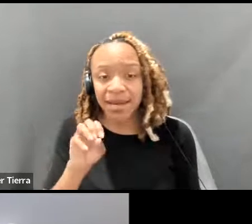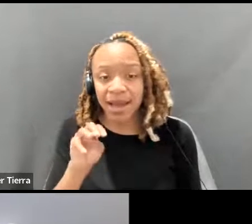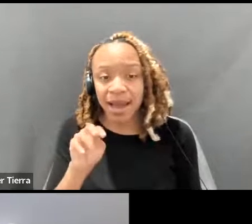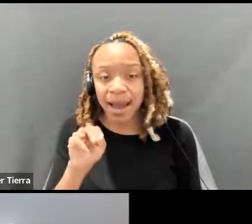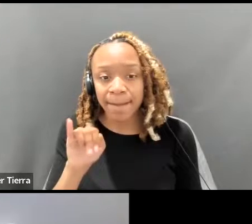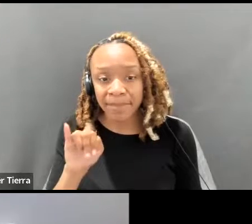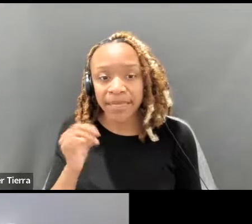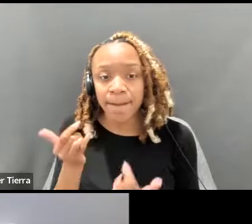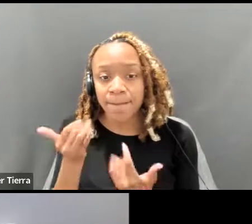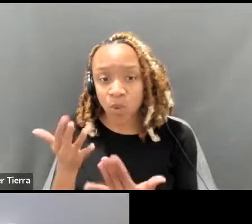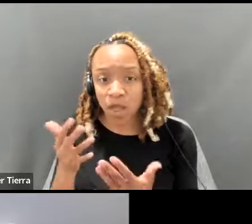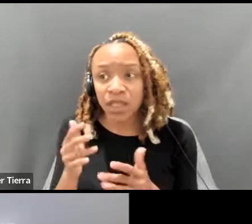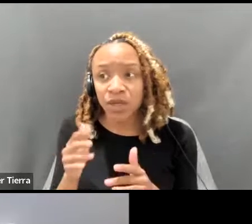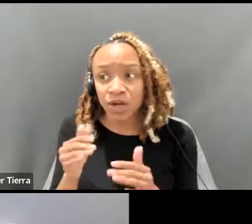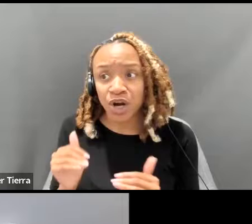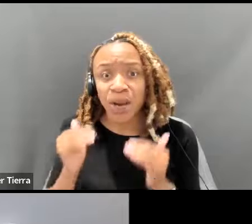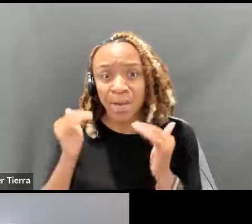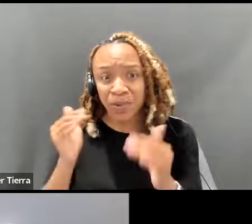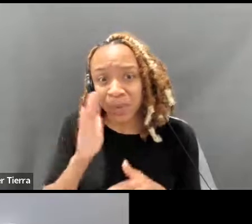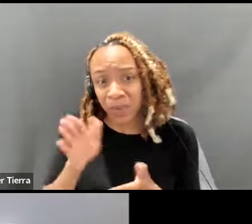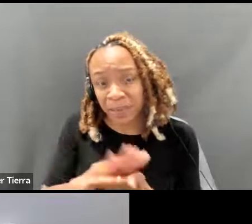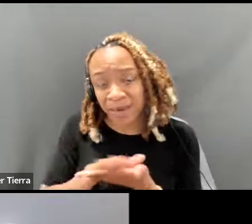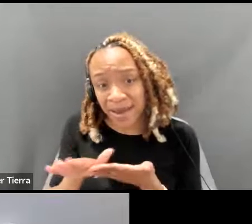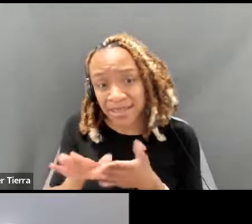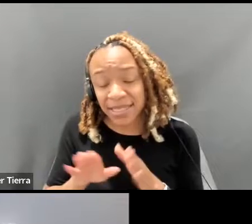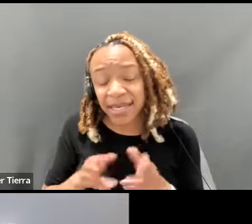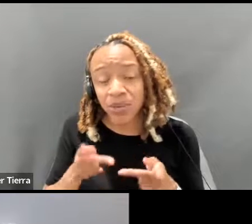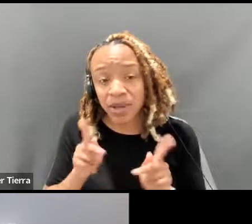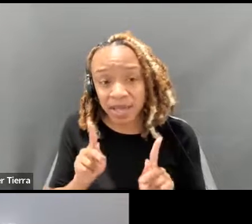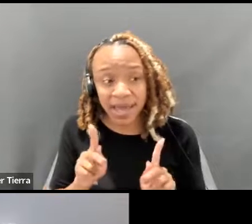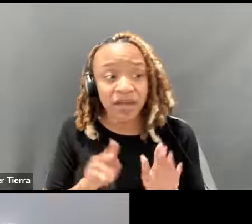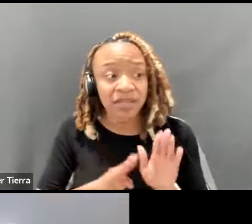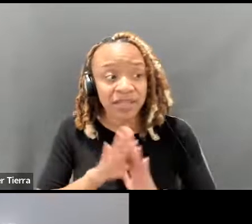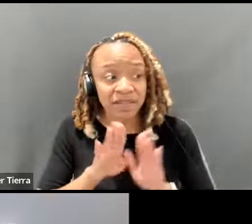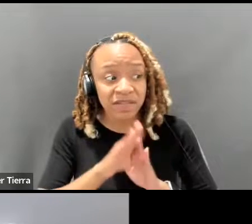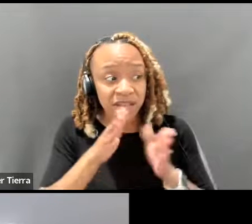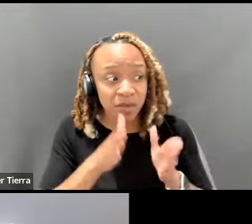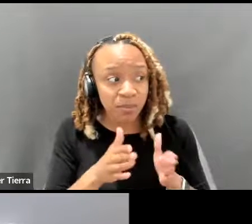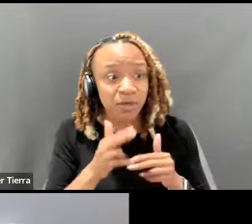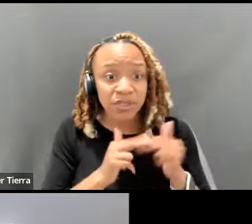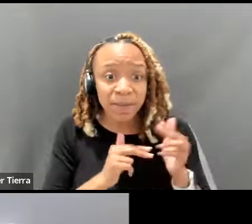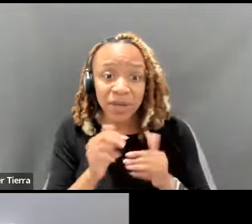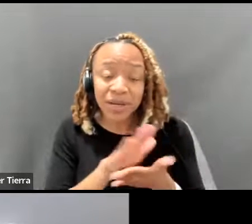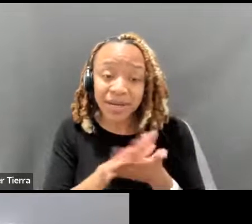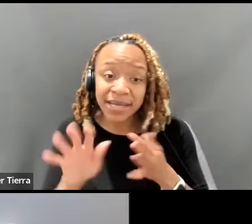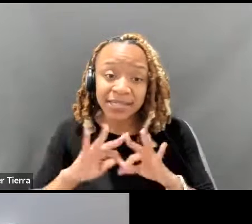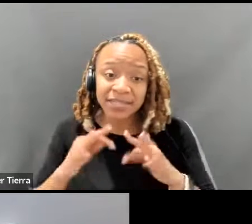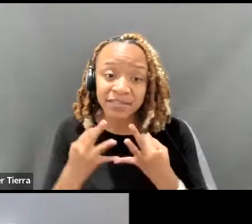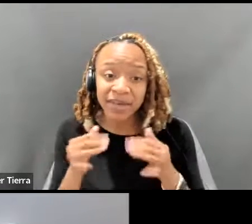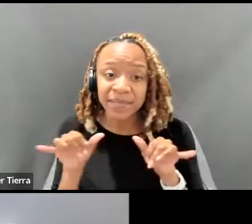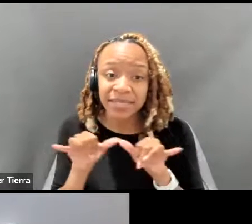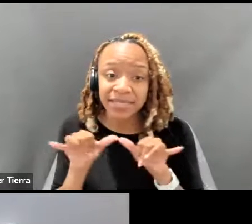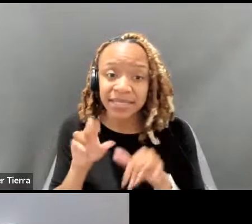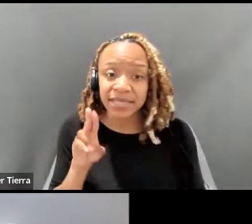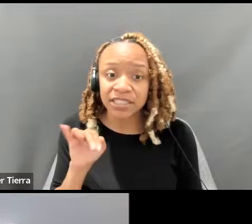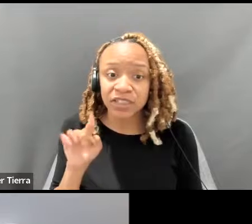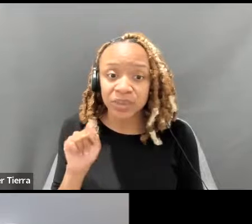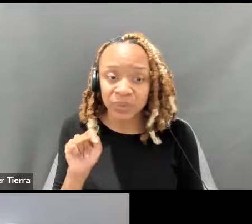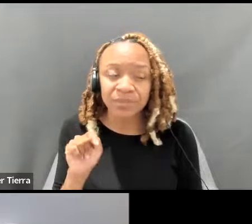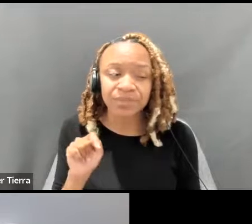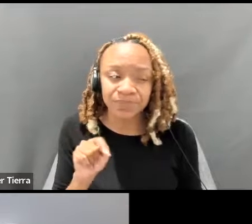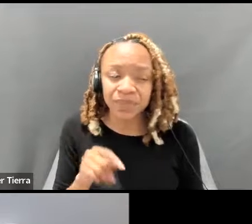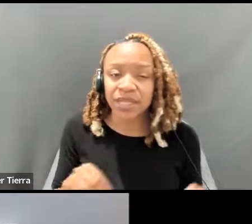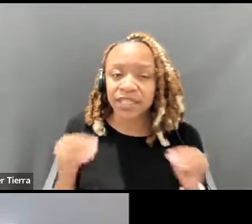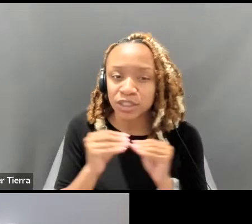would be nice, and it would allow the developer to build a family size unit. Yeah, So yeah, much more logical